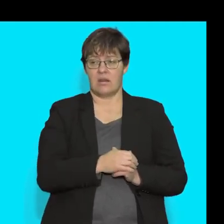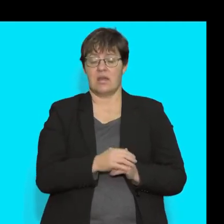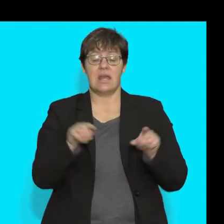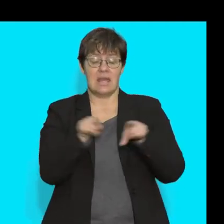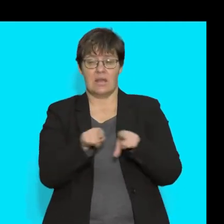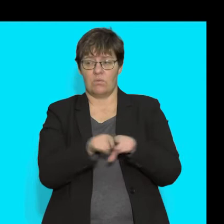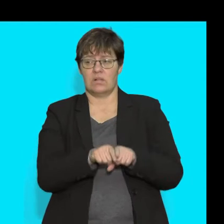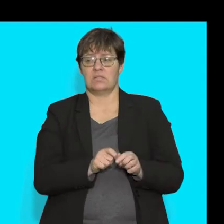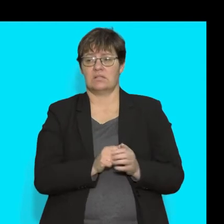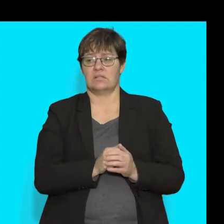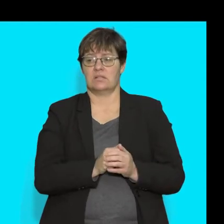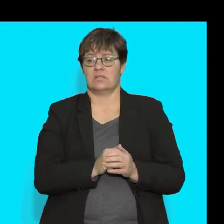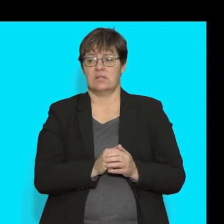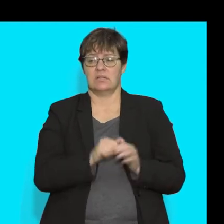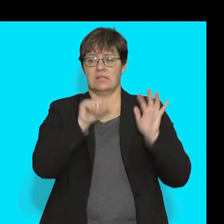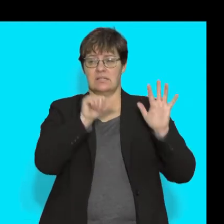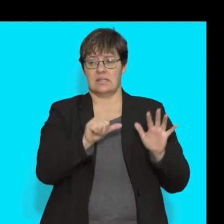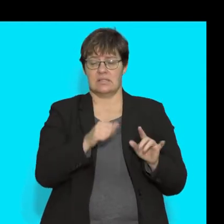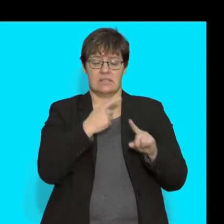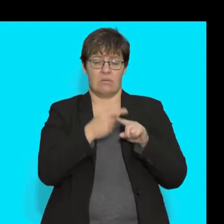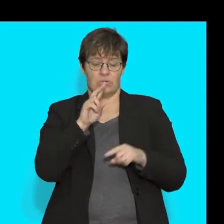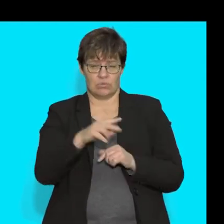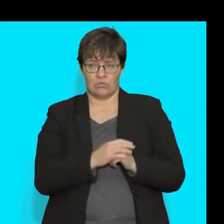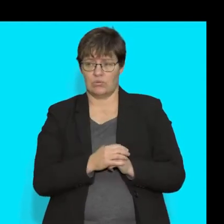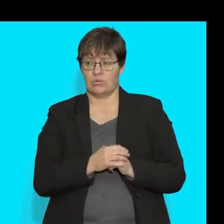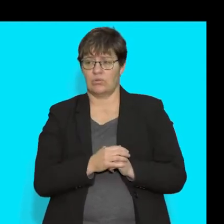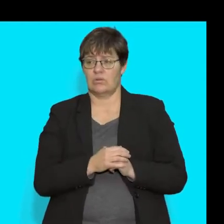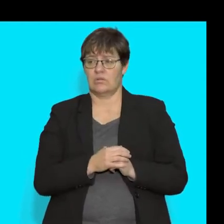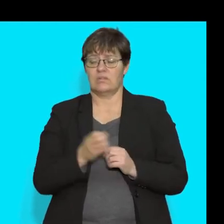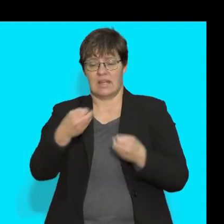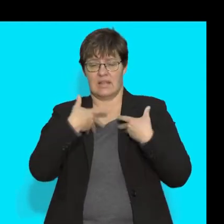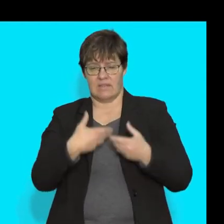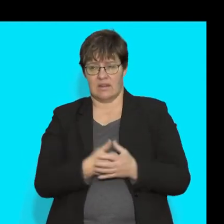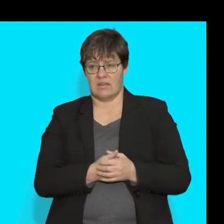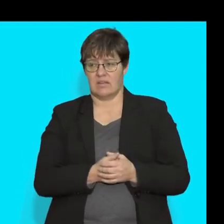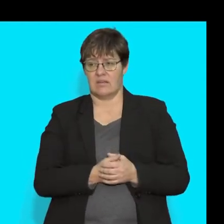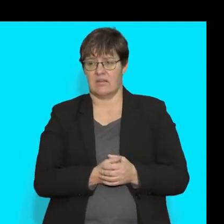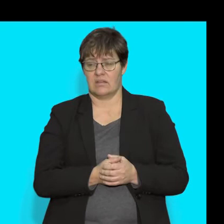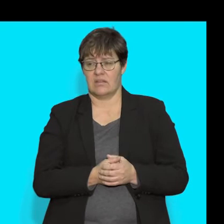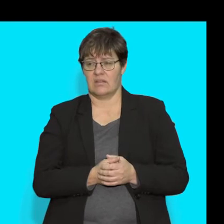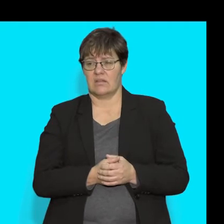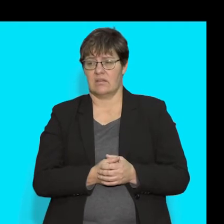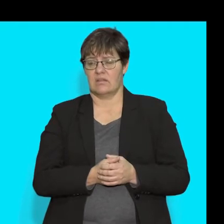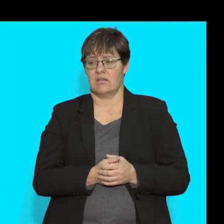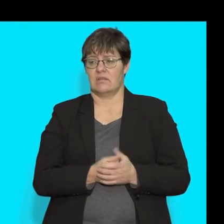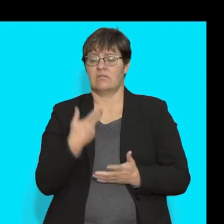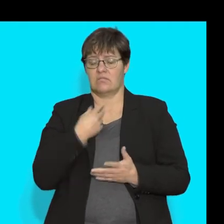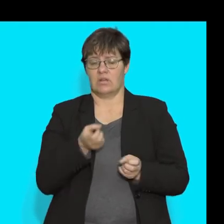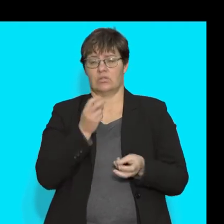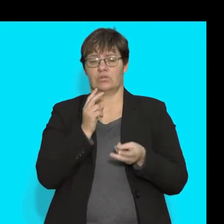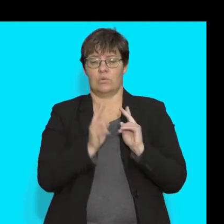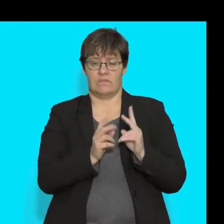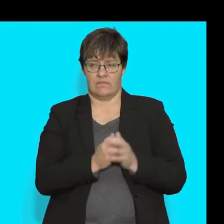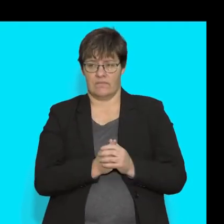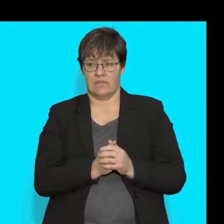PR is equals to 6 multiplied by 2. This is a given, and then